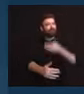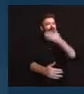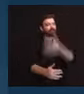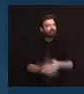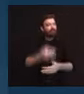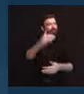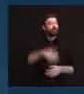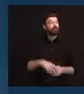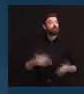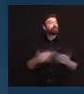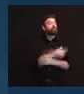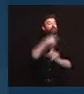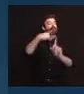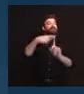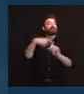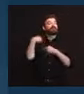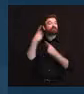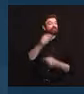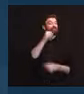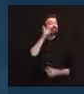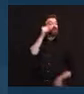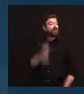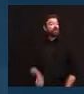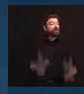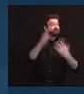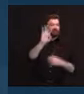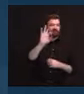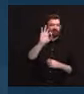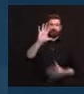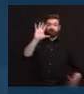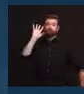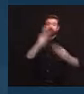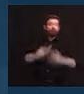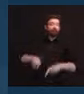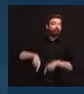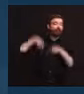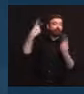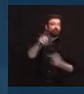495 positive test results, and the statewide cumulative total is now